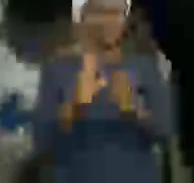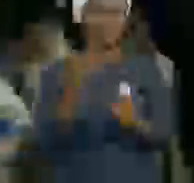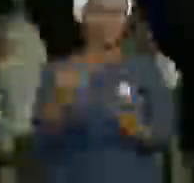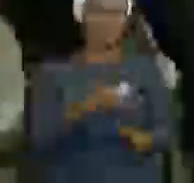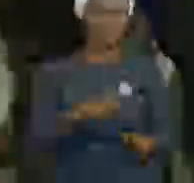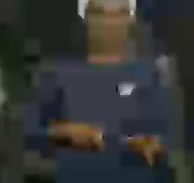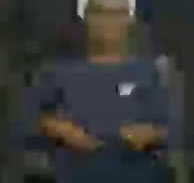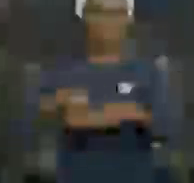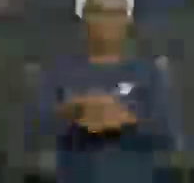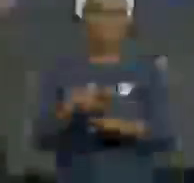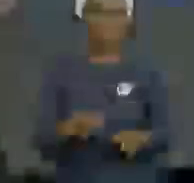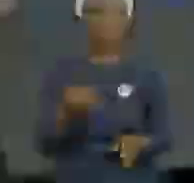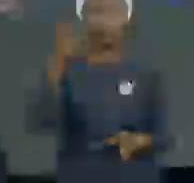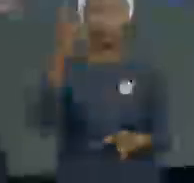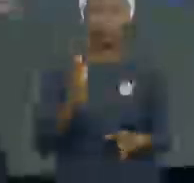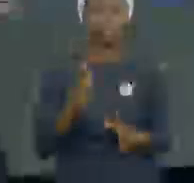God.